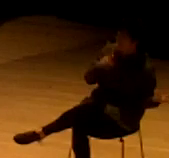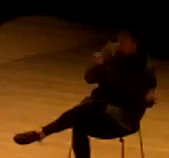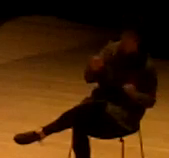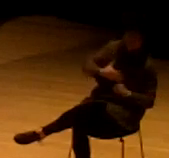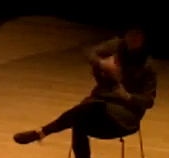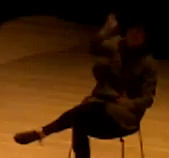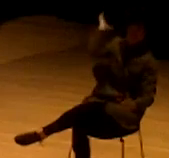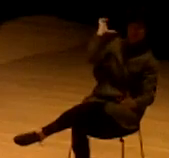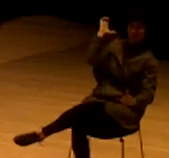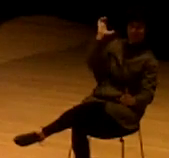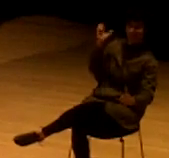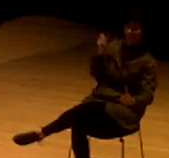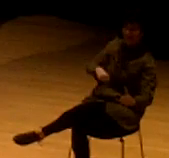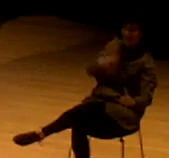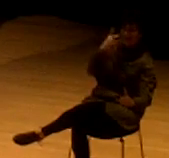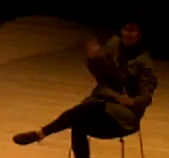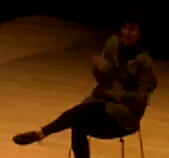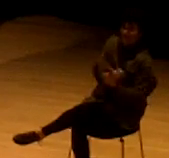and I think it was